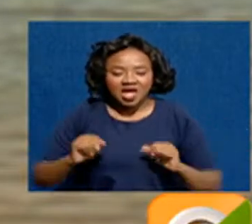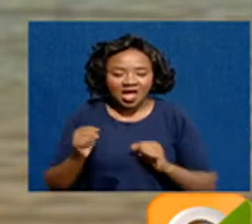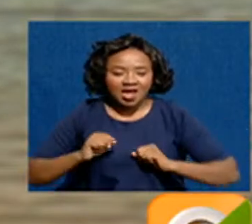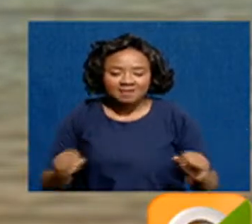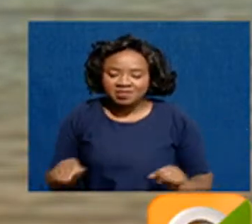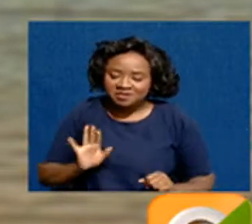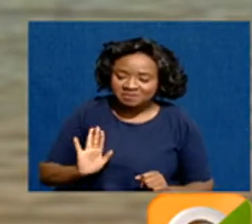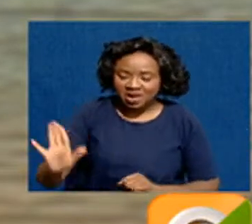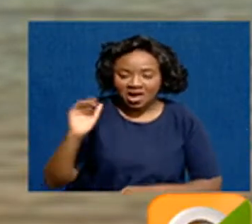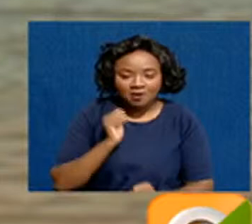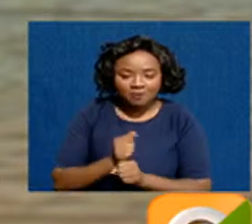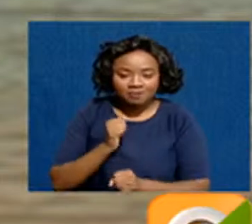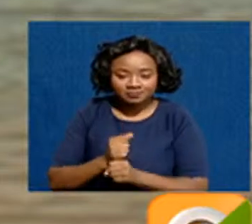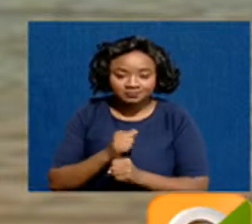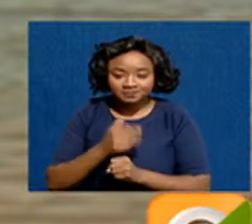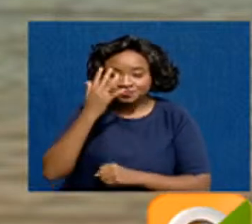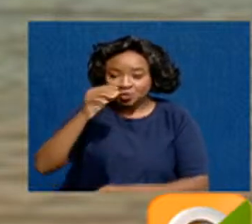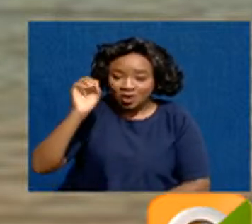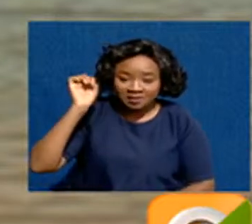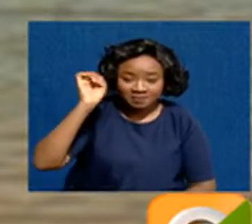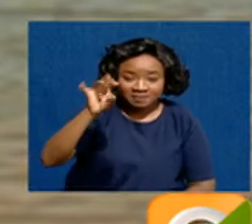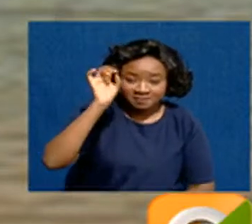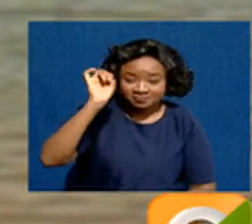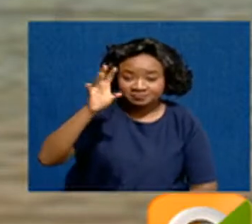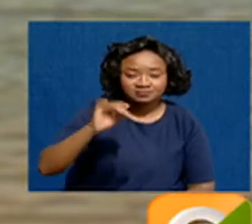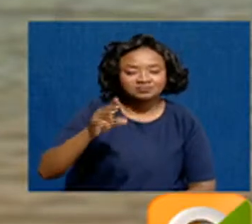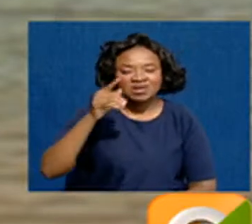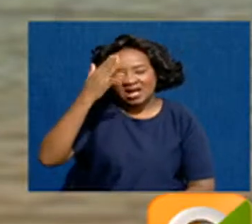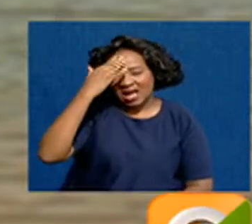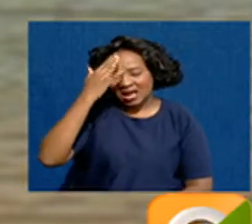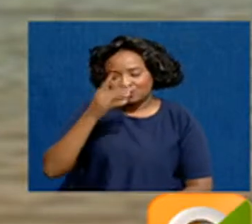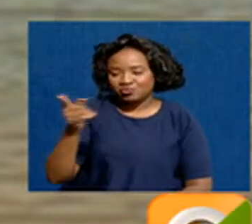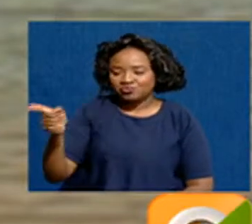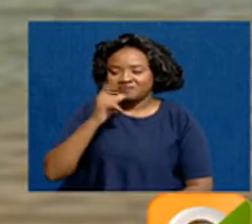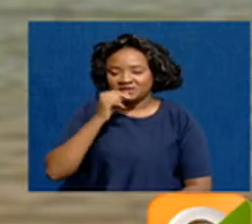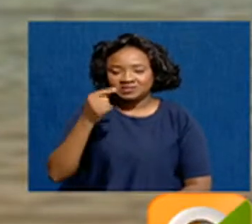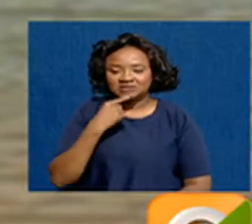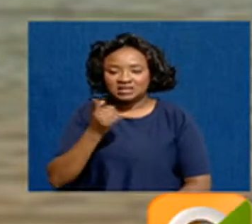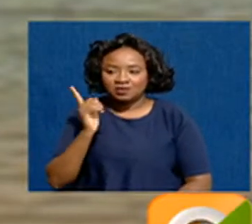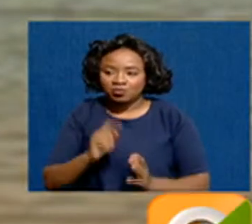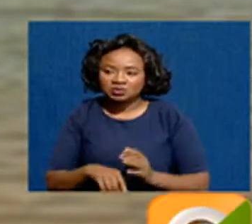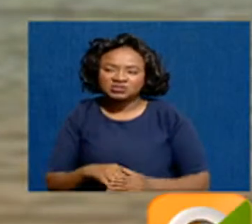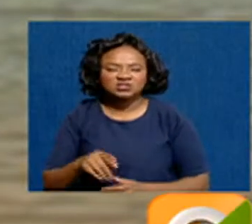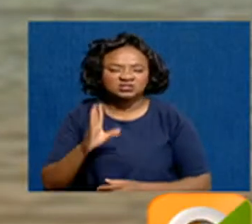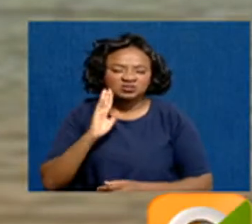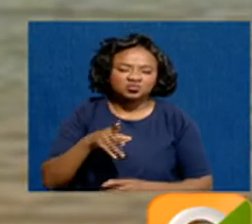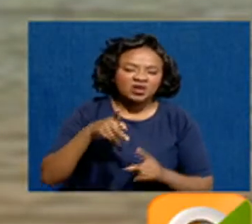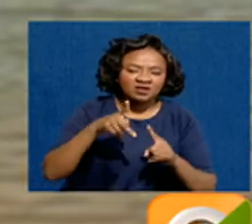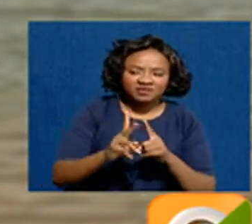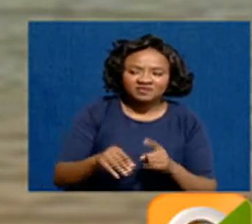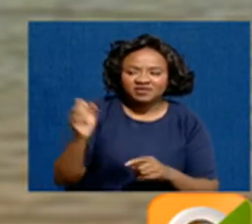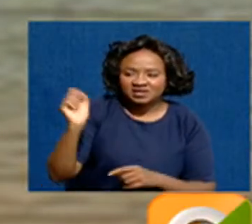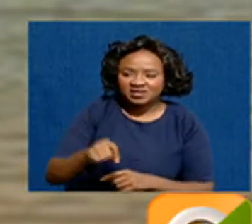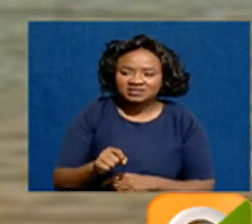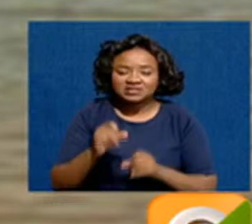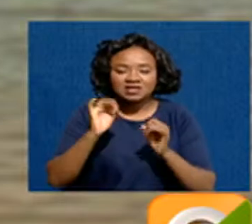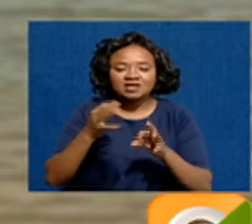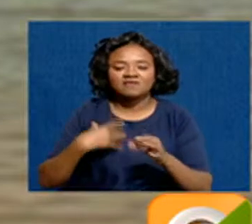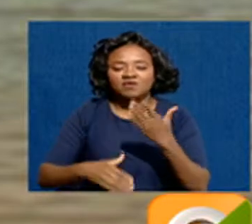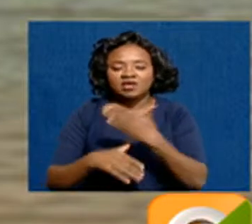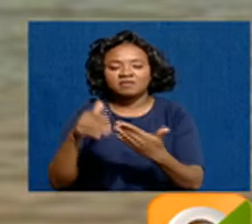making. Where we are going in the future, I know you've said, oh, are you able to go to fix? Of course. If we are able to build a new